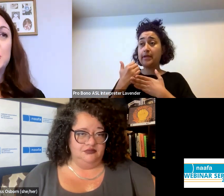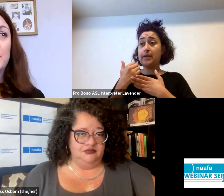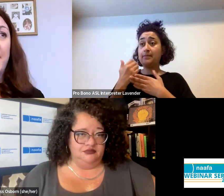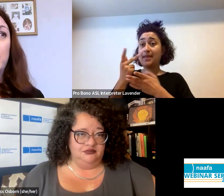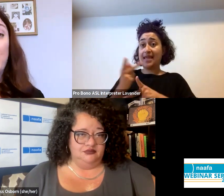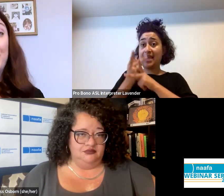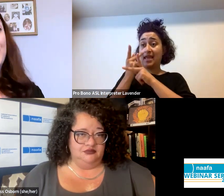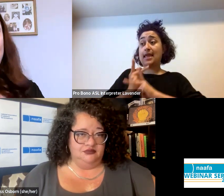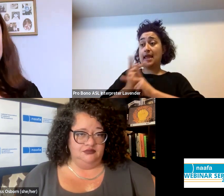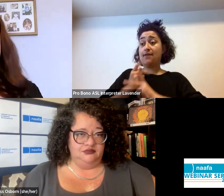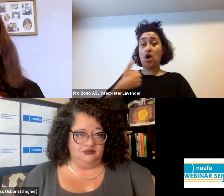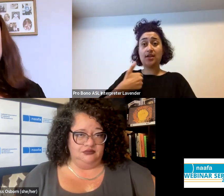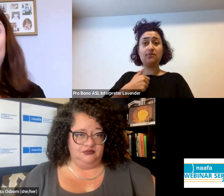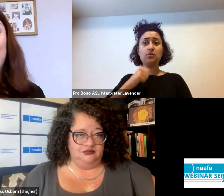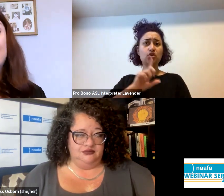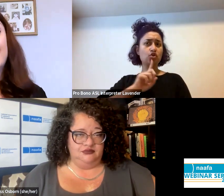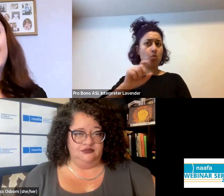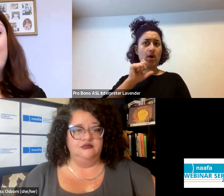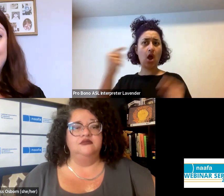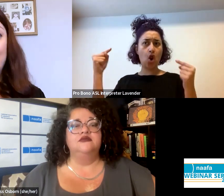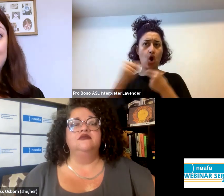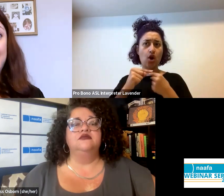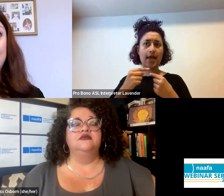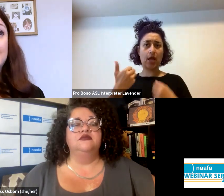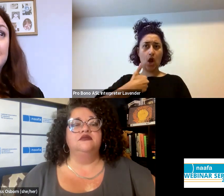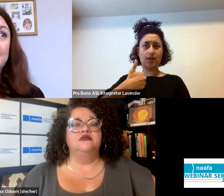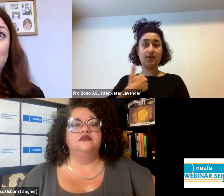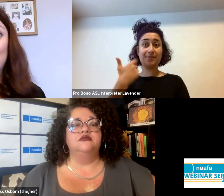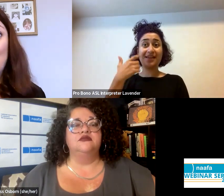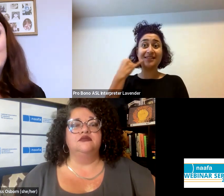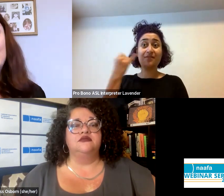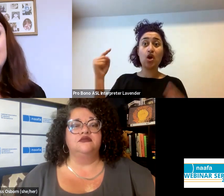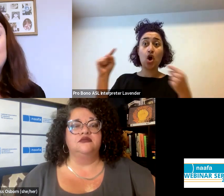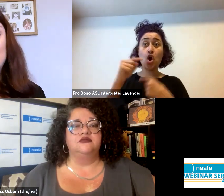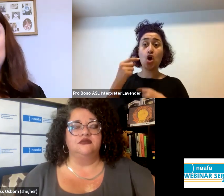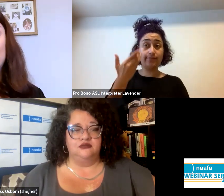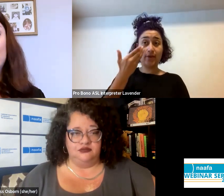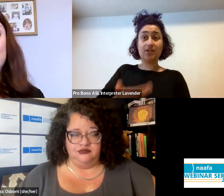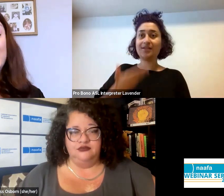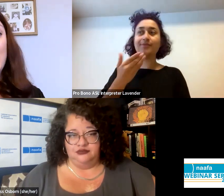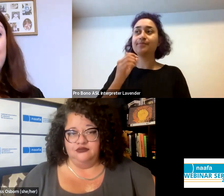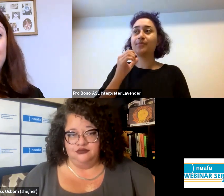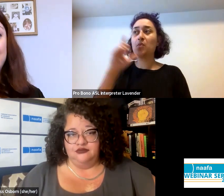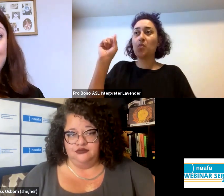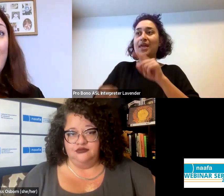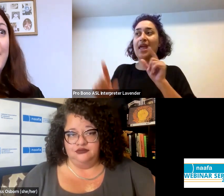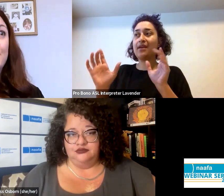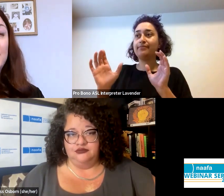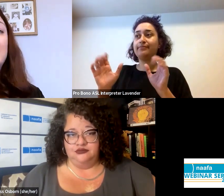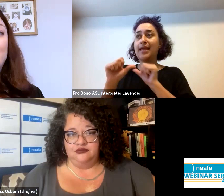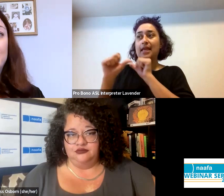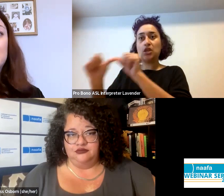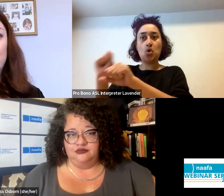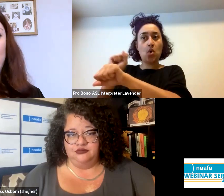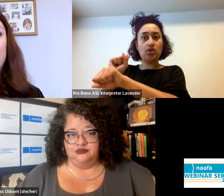need to ensure that we're not hurting ourselves, because if we hurt ourselves, then we're no good to do our job. It's a lot